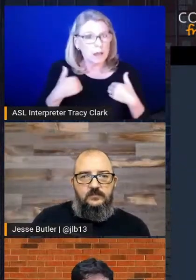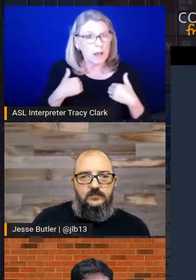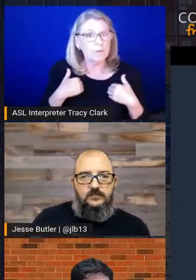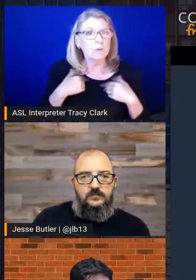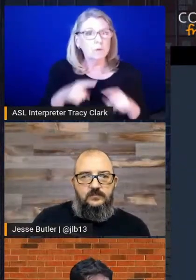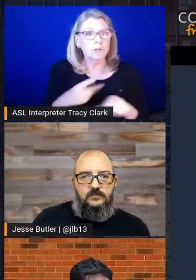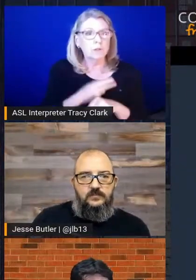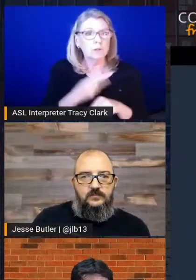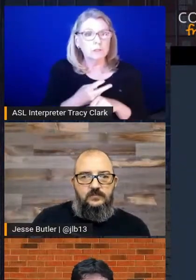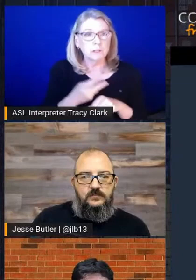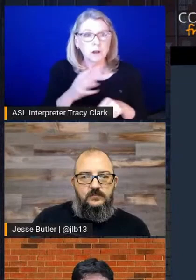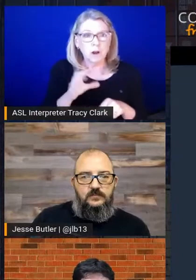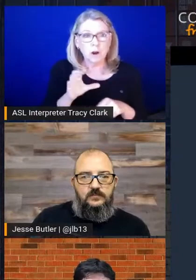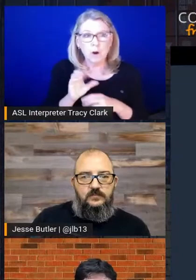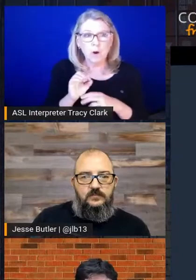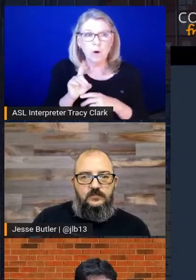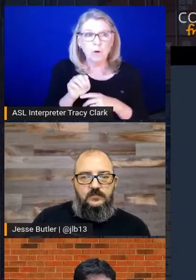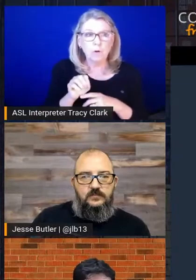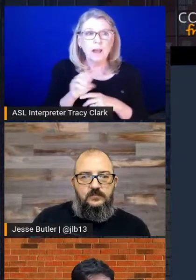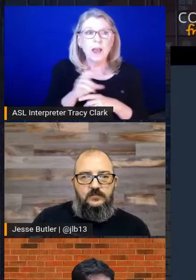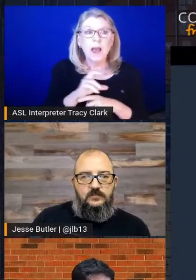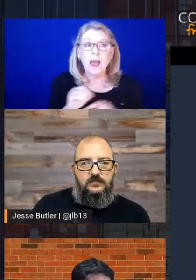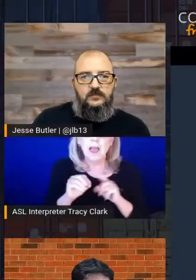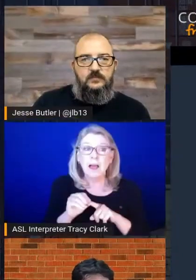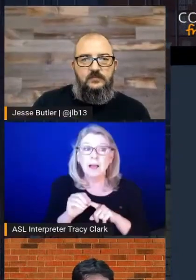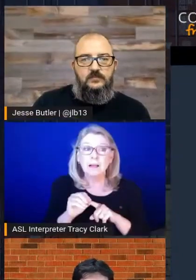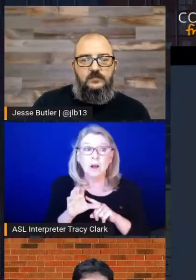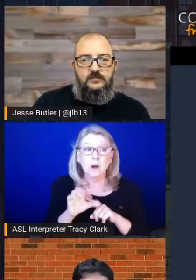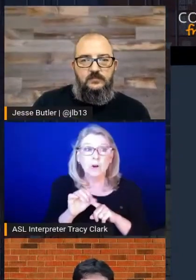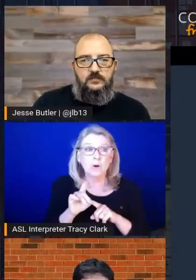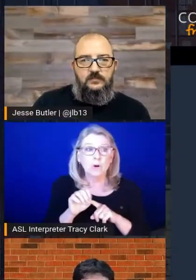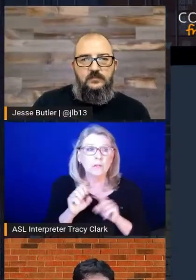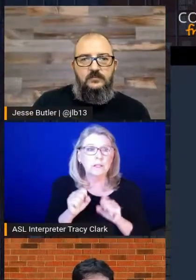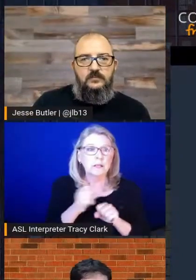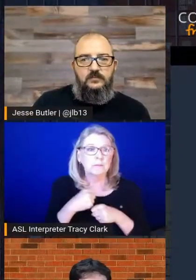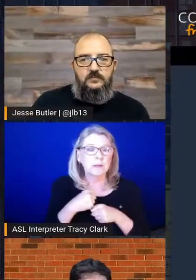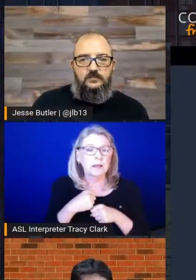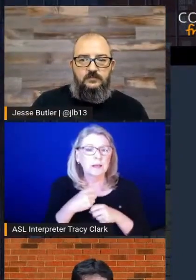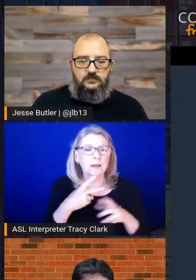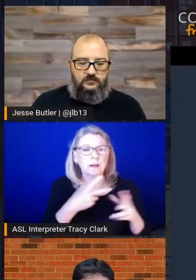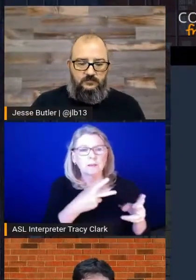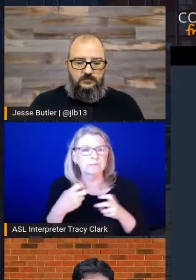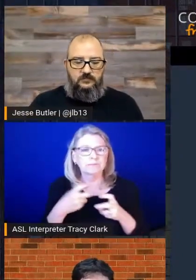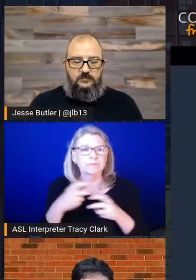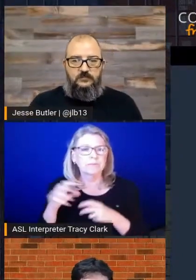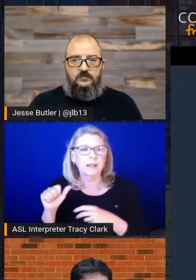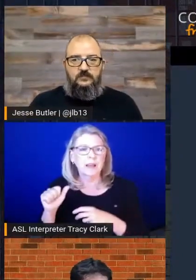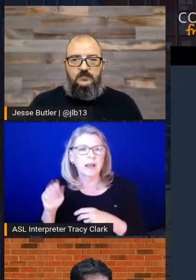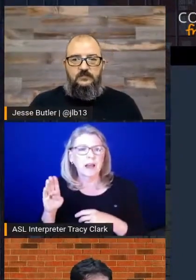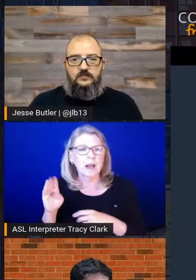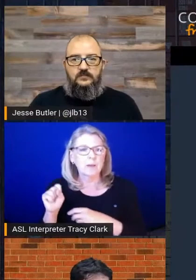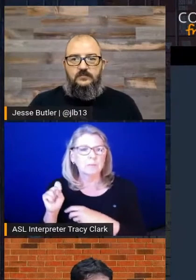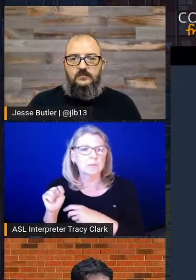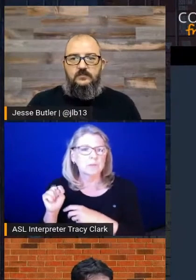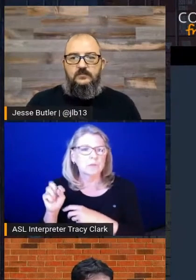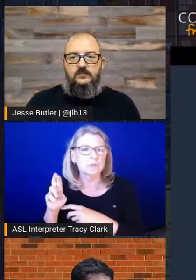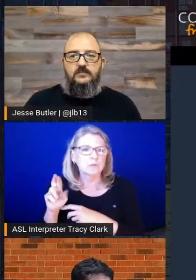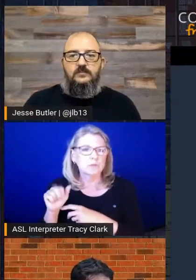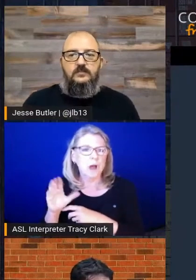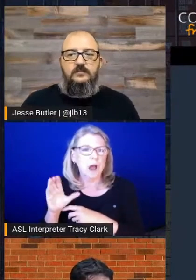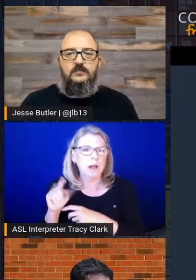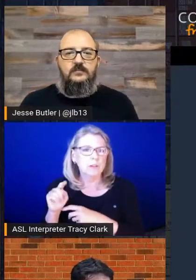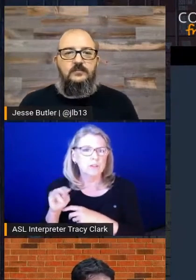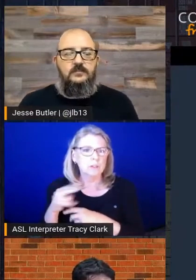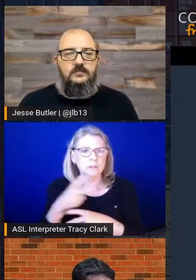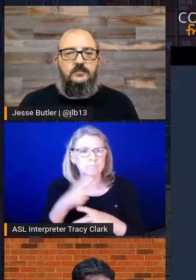create abstractions, right? And because of the standard package managers, we can also share those abstractions and provide our users with